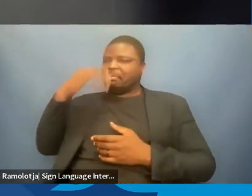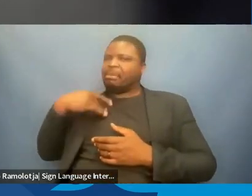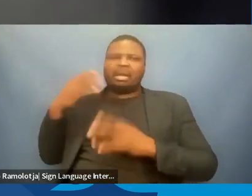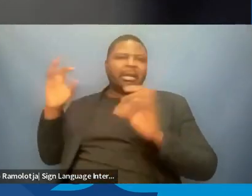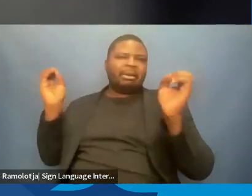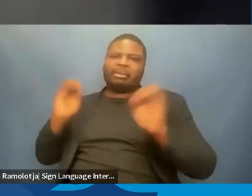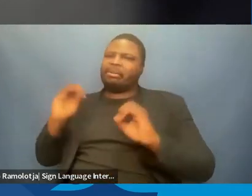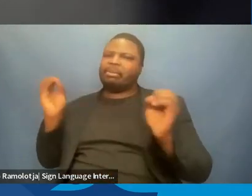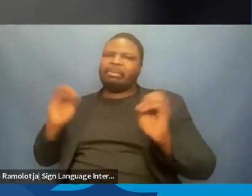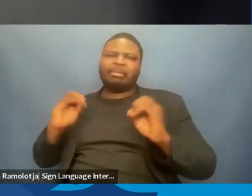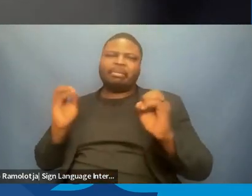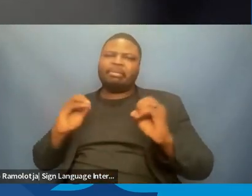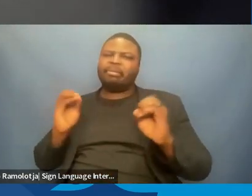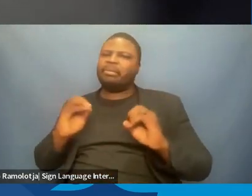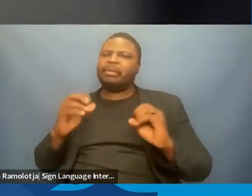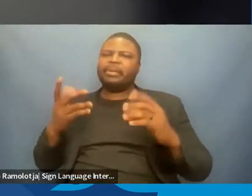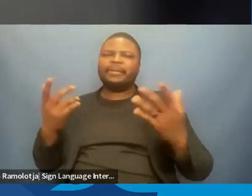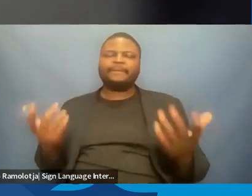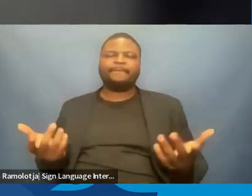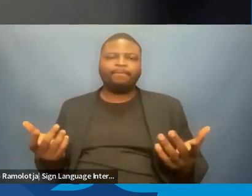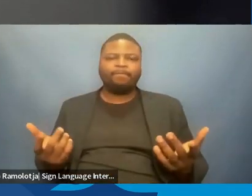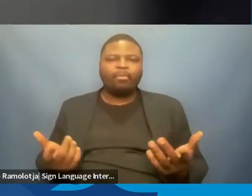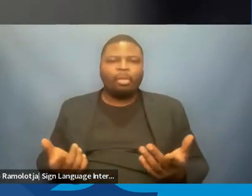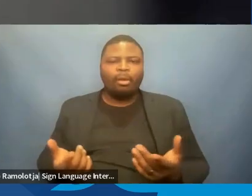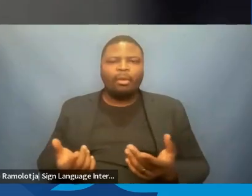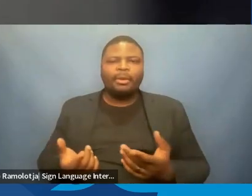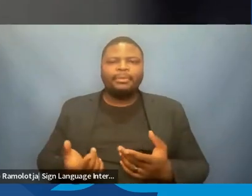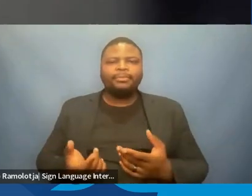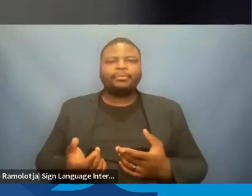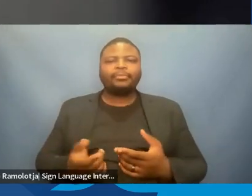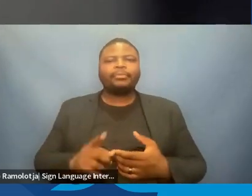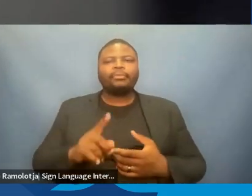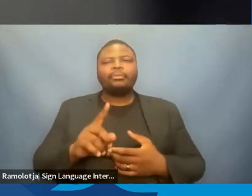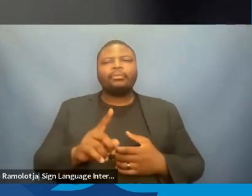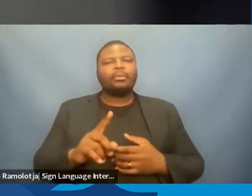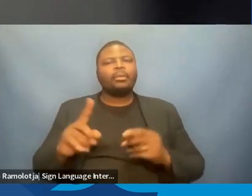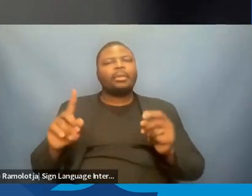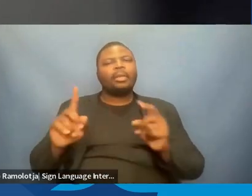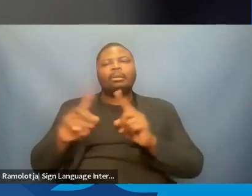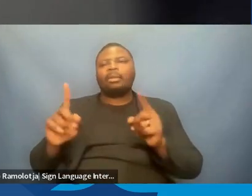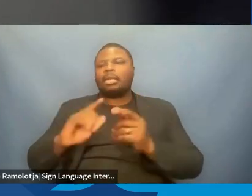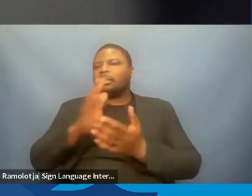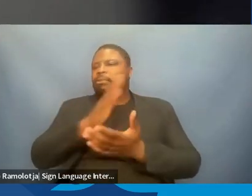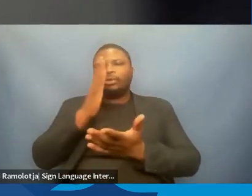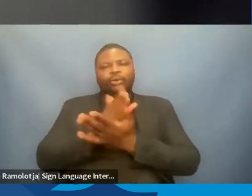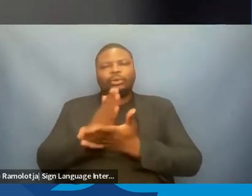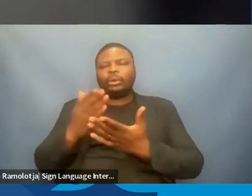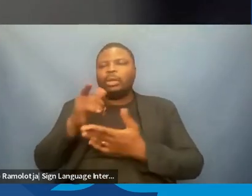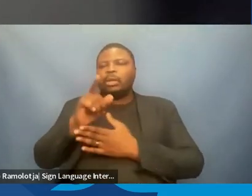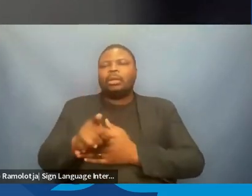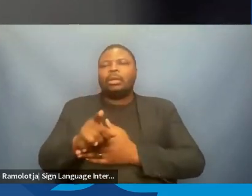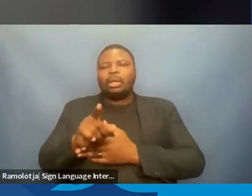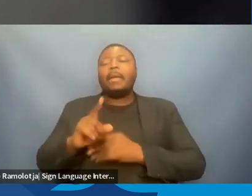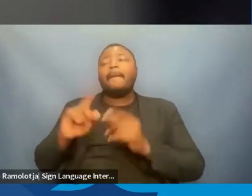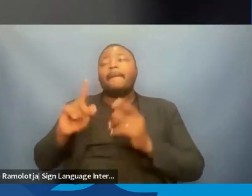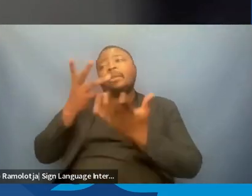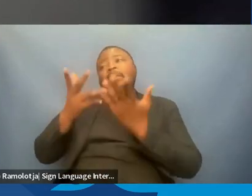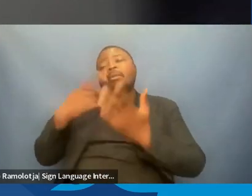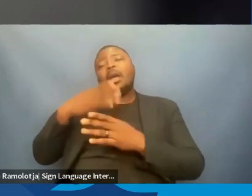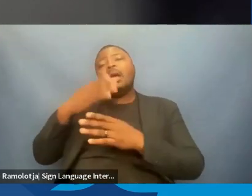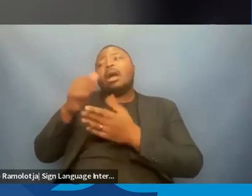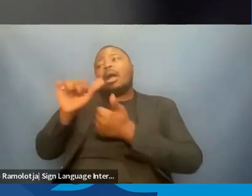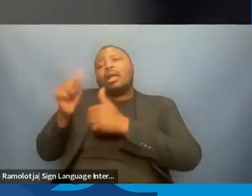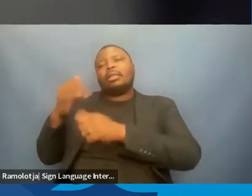I'm also going to be guided by my human rights colleagues on the call.